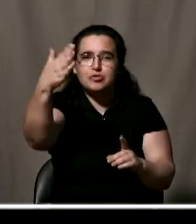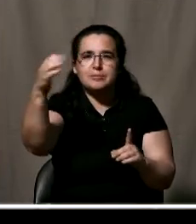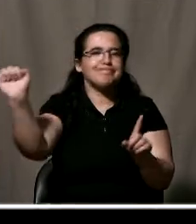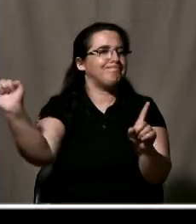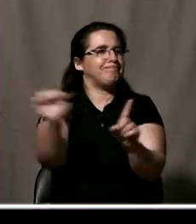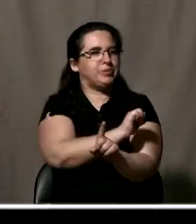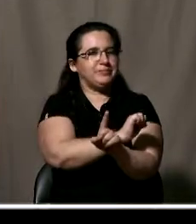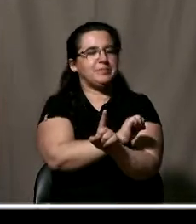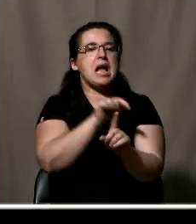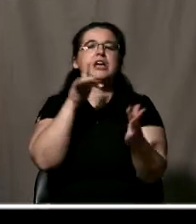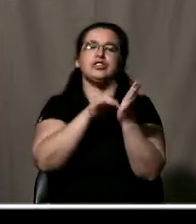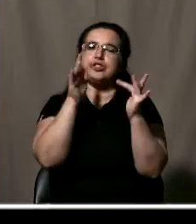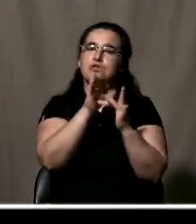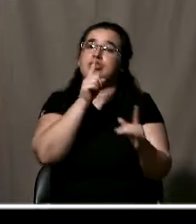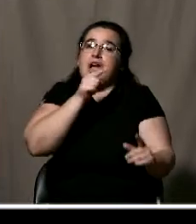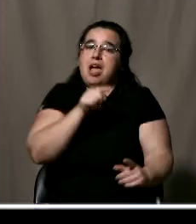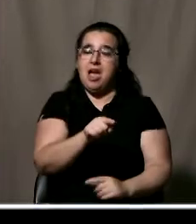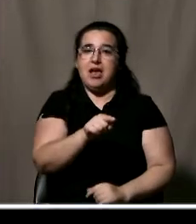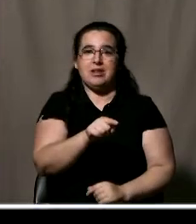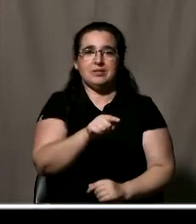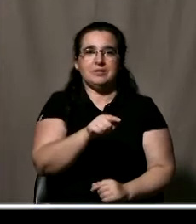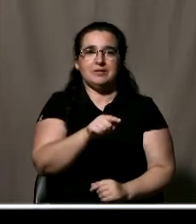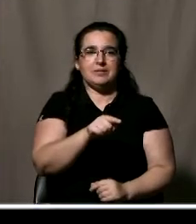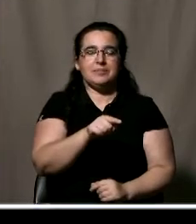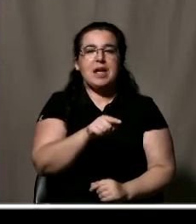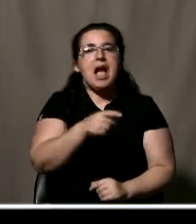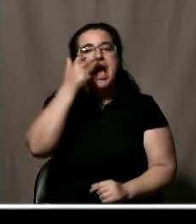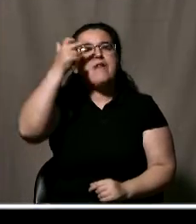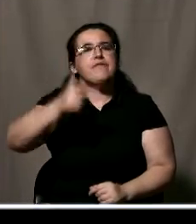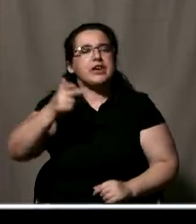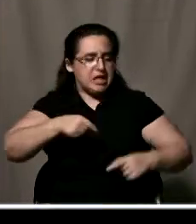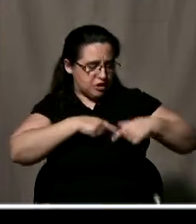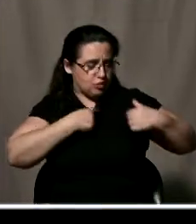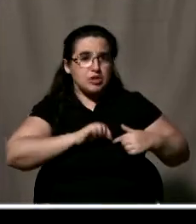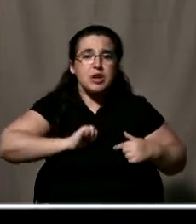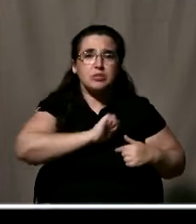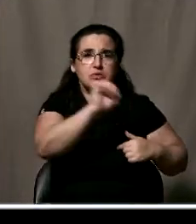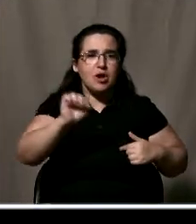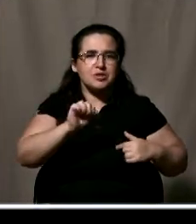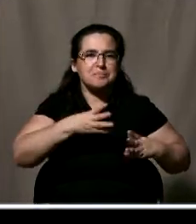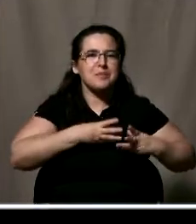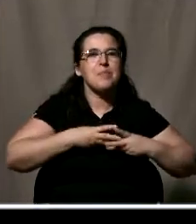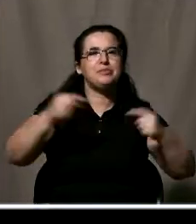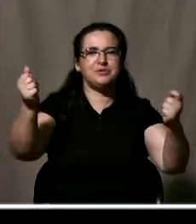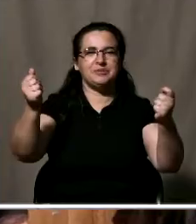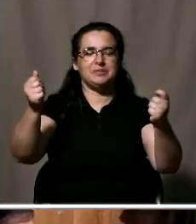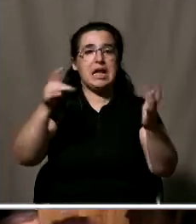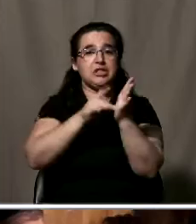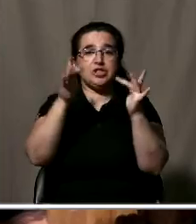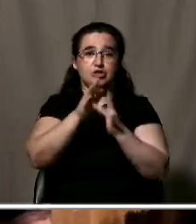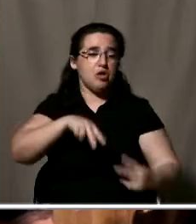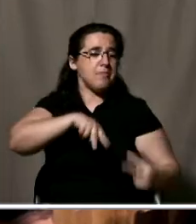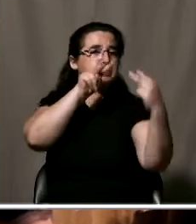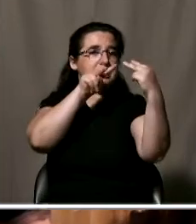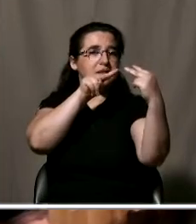one. Ele é aquele that can take all the weakness of our heart. Que pode libertar-nos da fraqueza Looking do nosso coração. Unto Jesus. Olhando para Jesus.